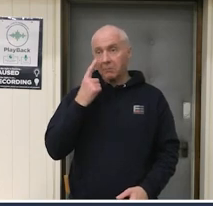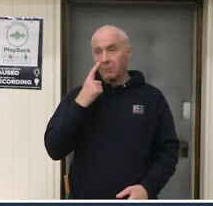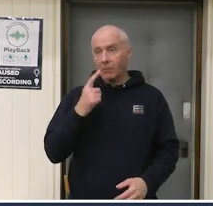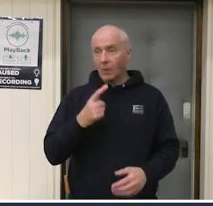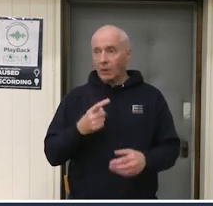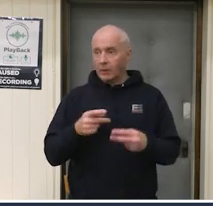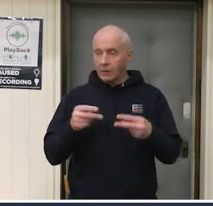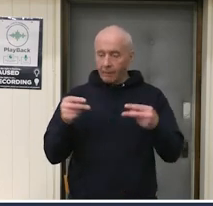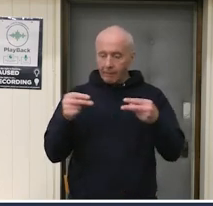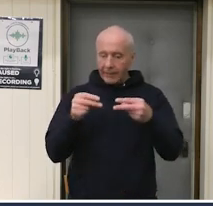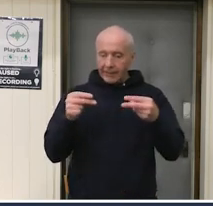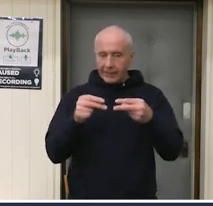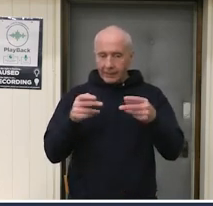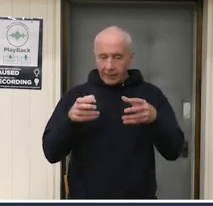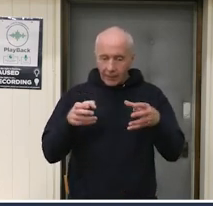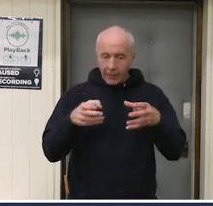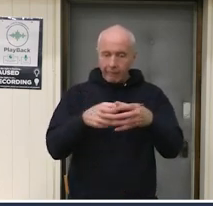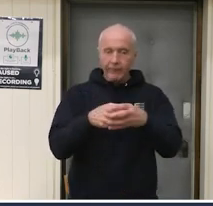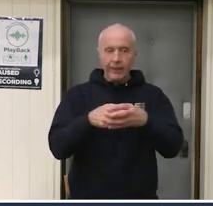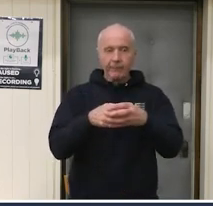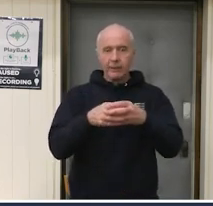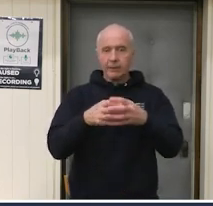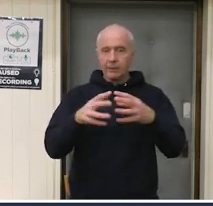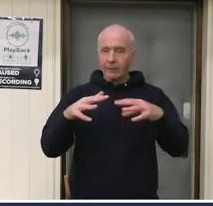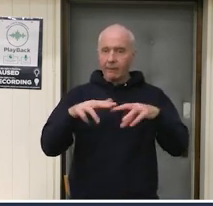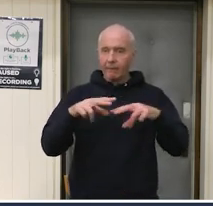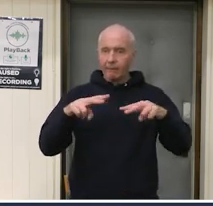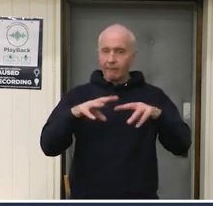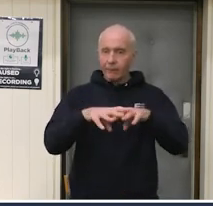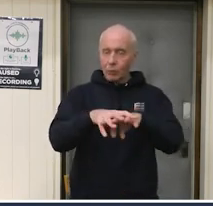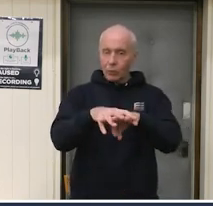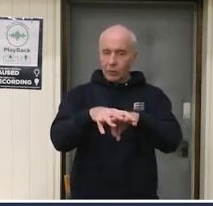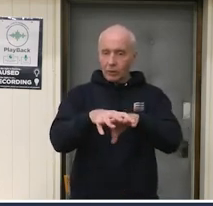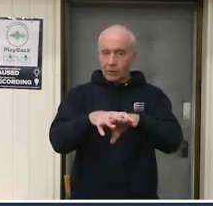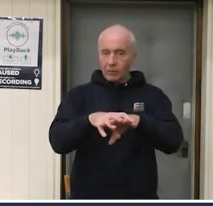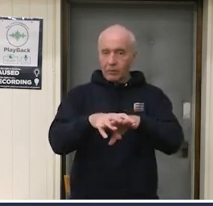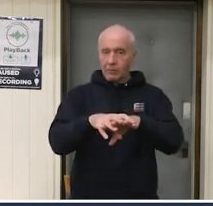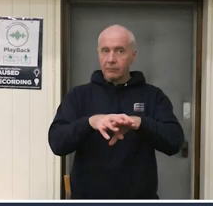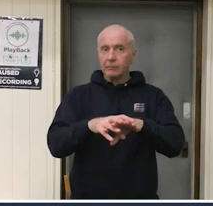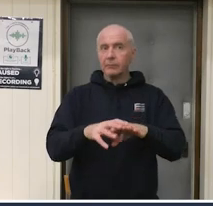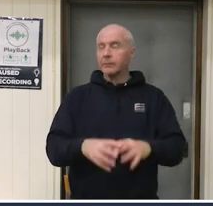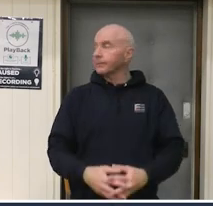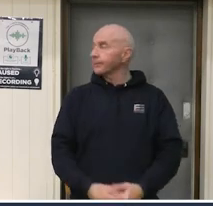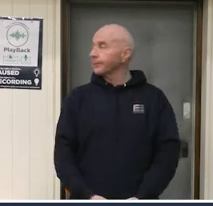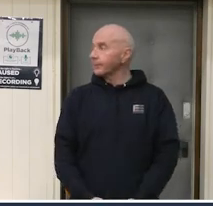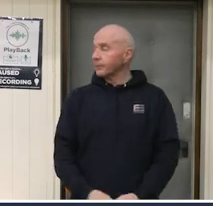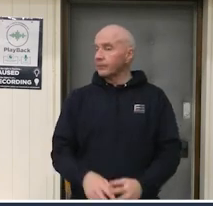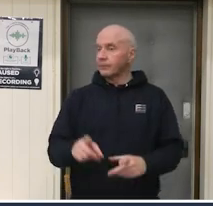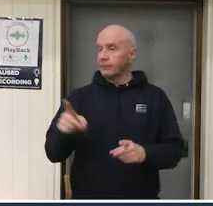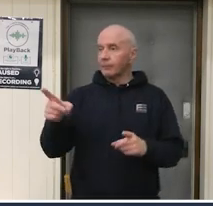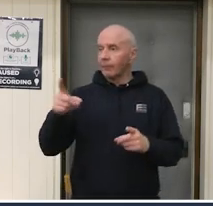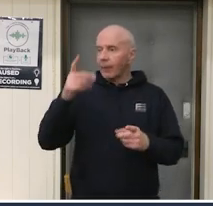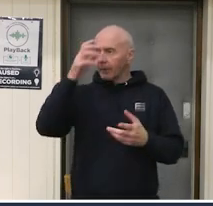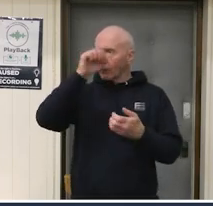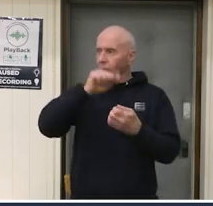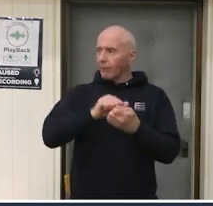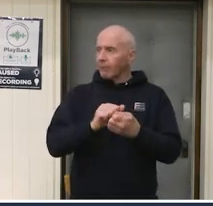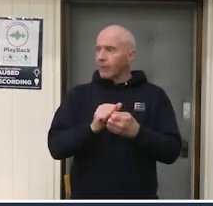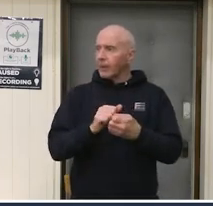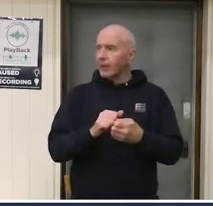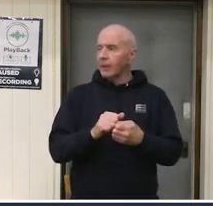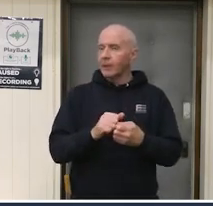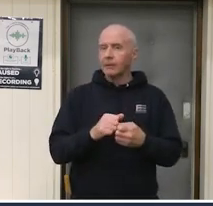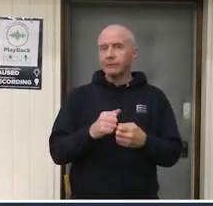magnetic confinement fusion and how it kind of works. So if we remember back to our school physics, and some of you, that wasn't so far away,